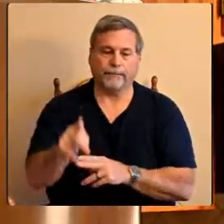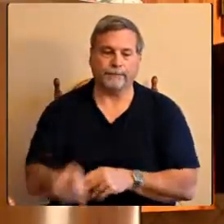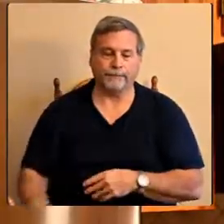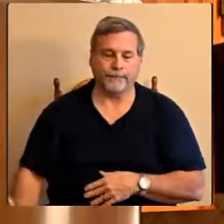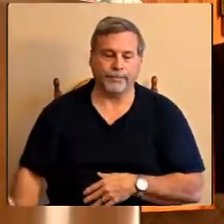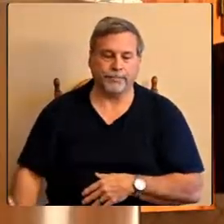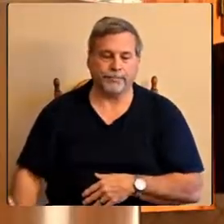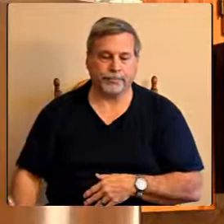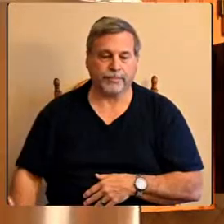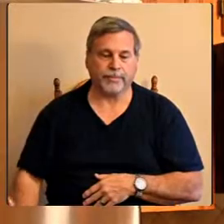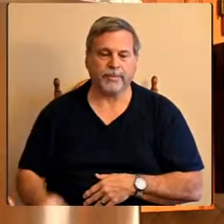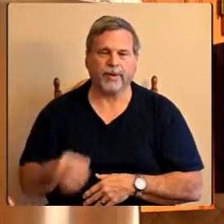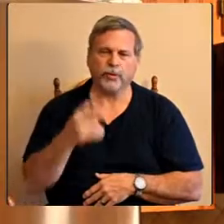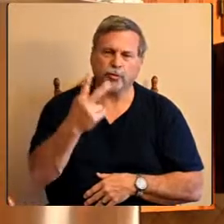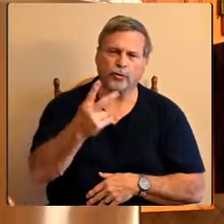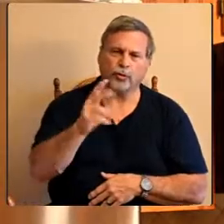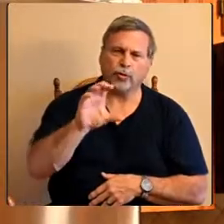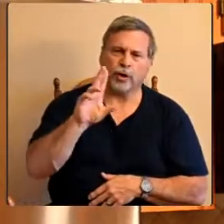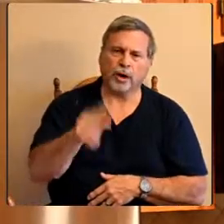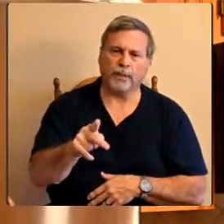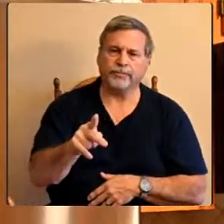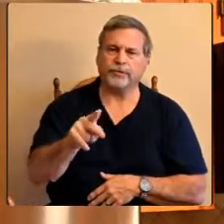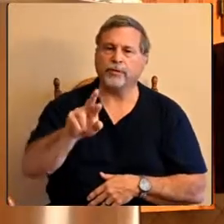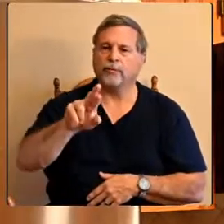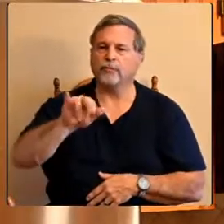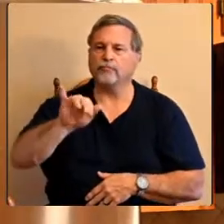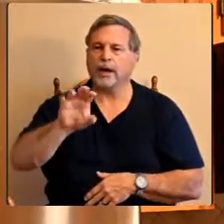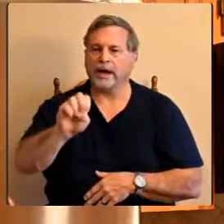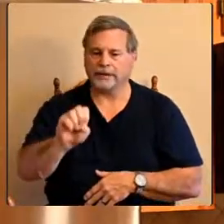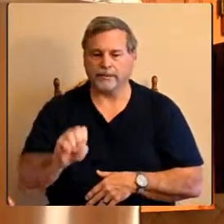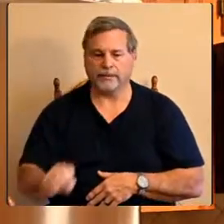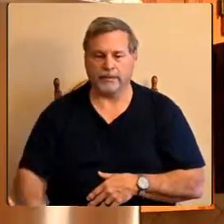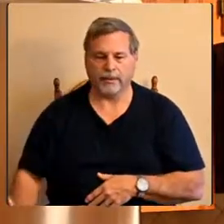cup. I'm going to put about 2 cups of rice.